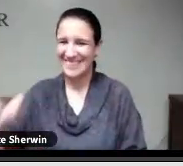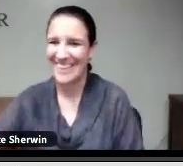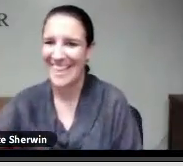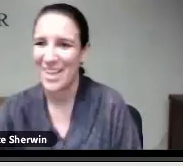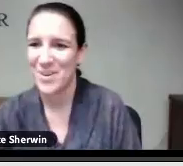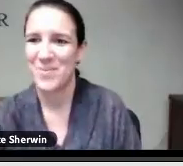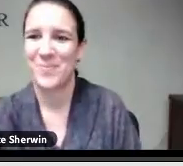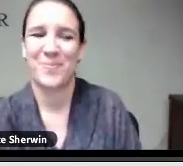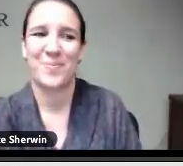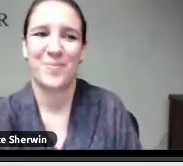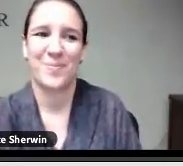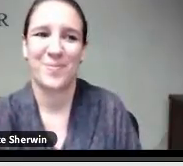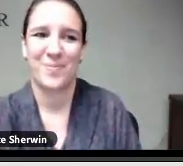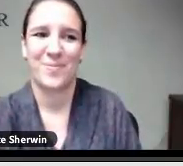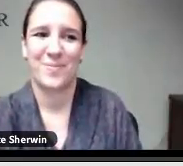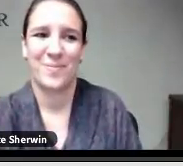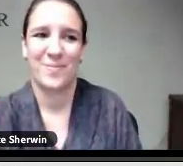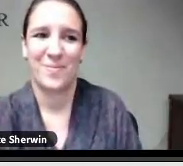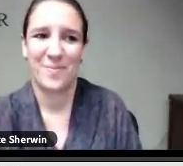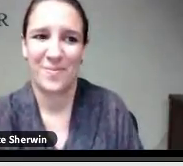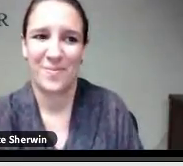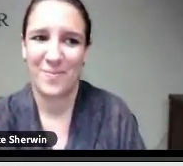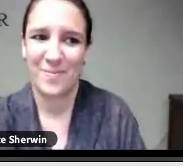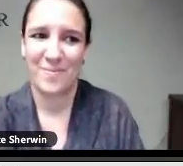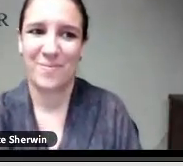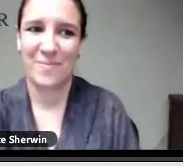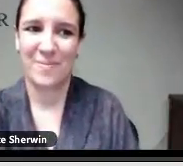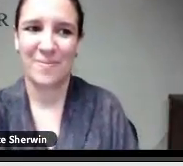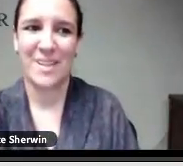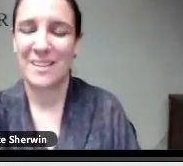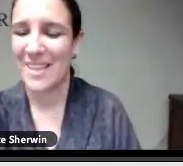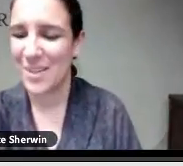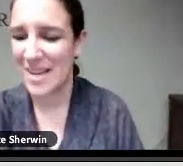Thank you, guys.